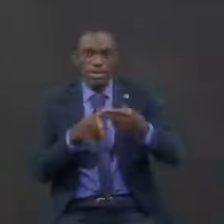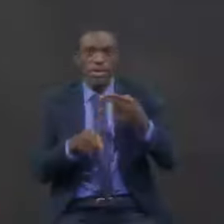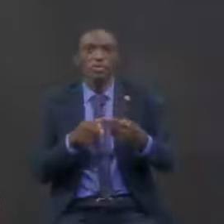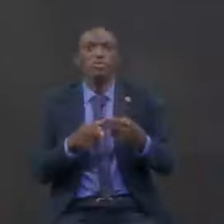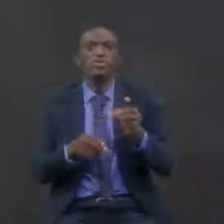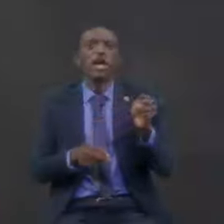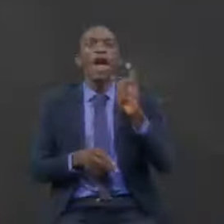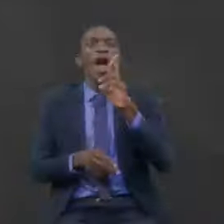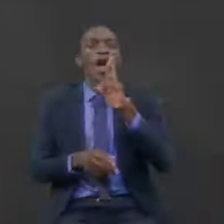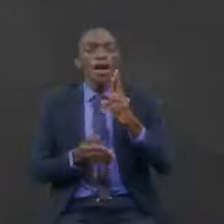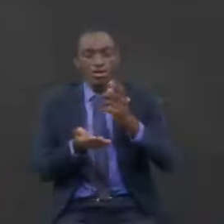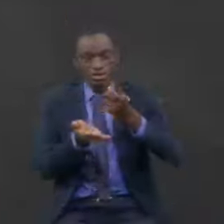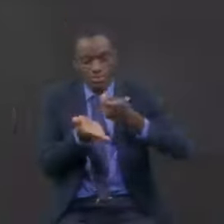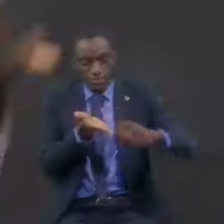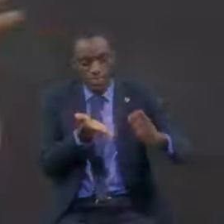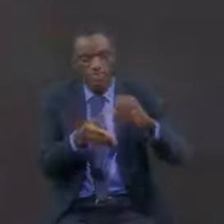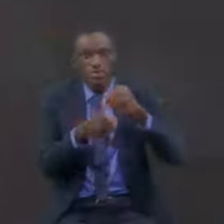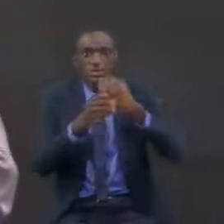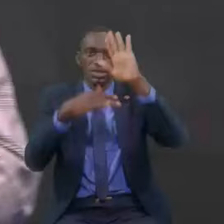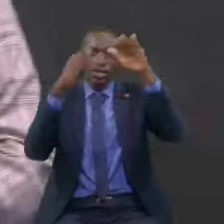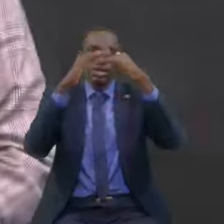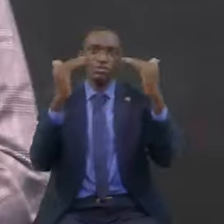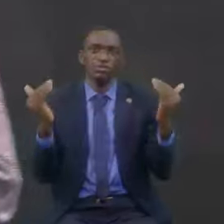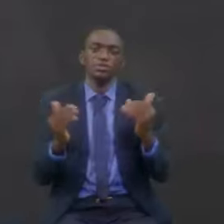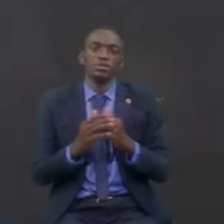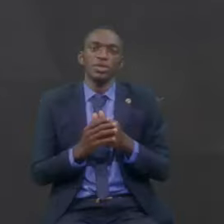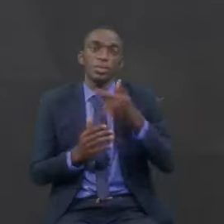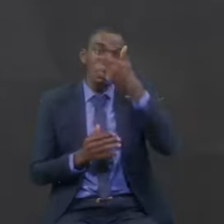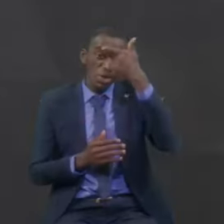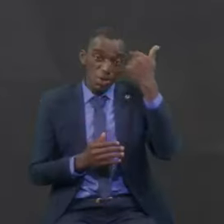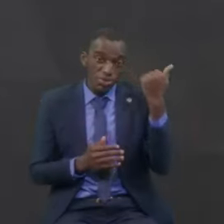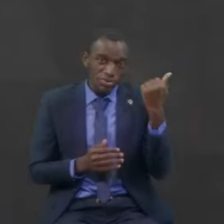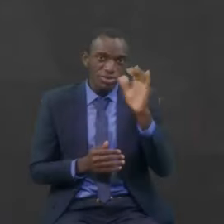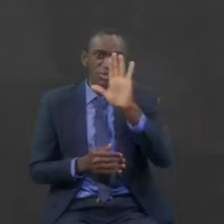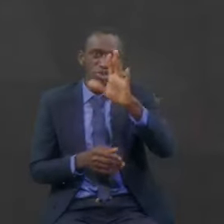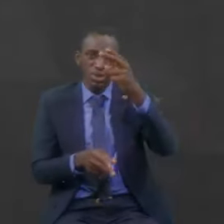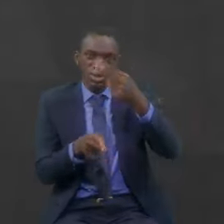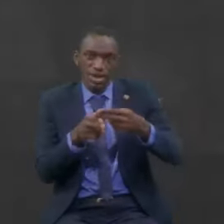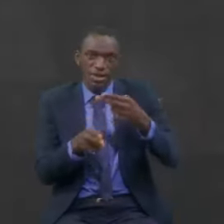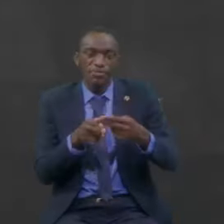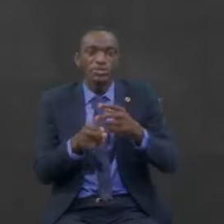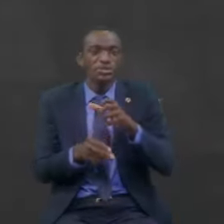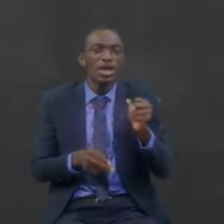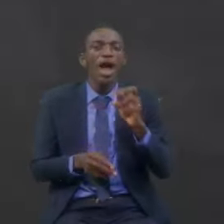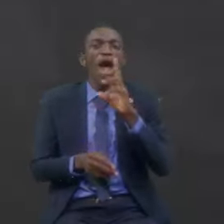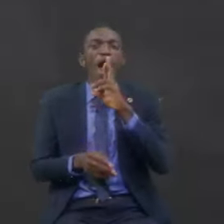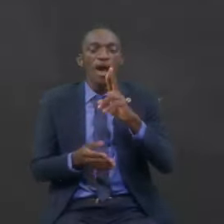written in heaven. Because your names are